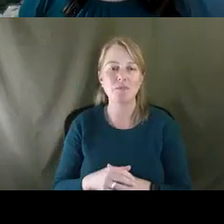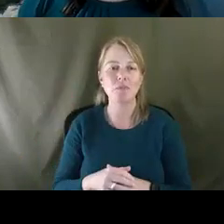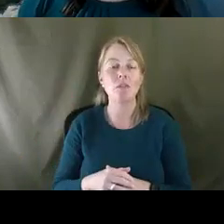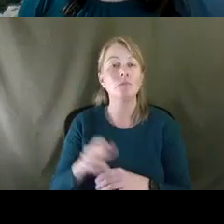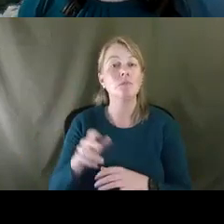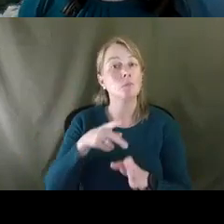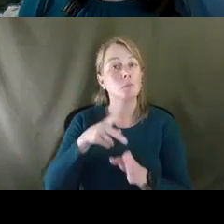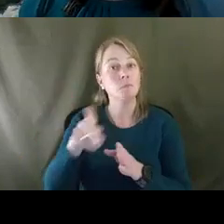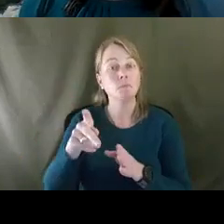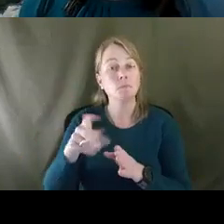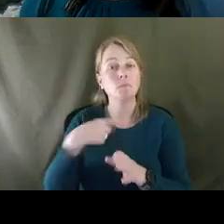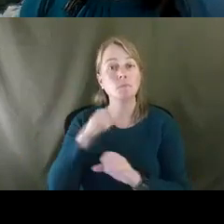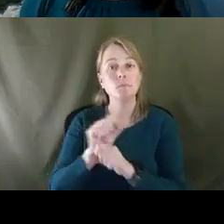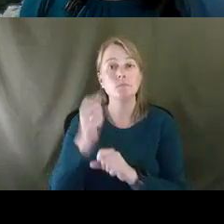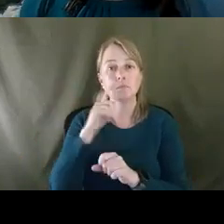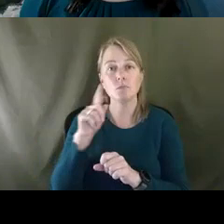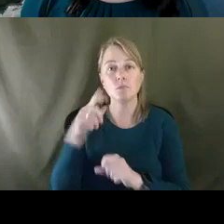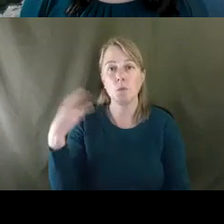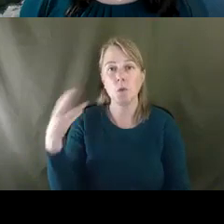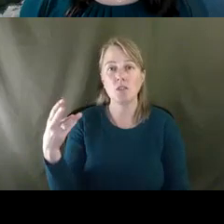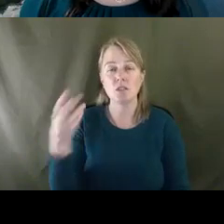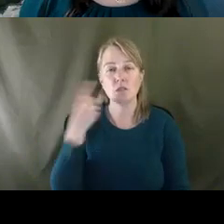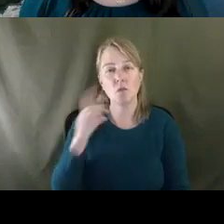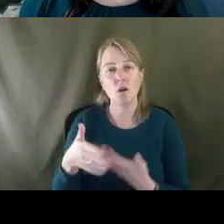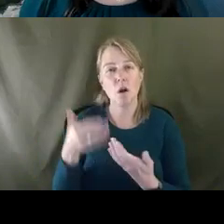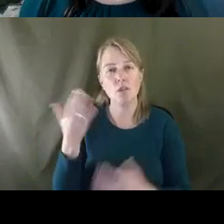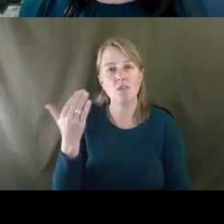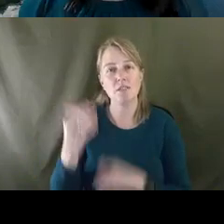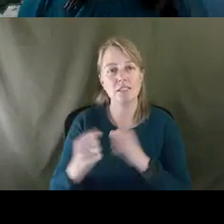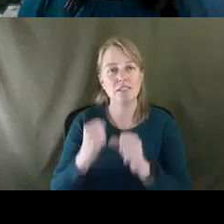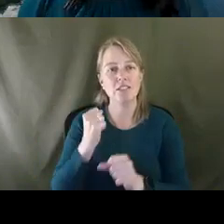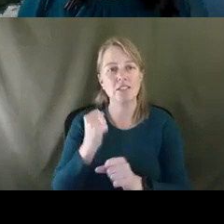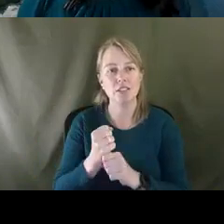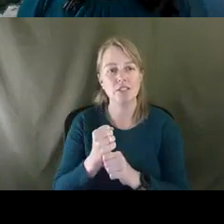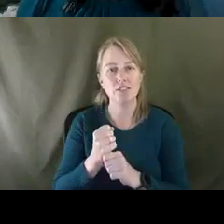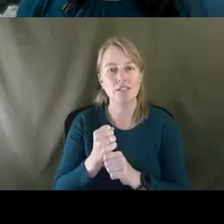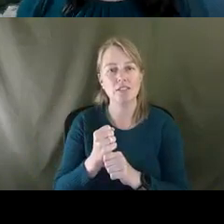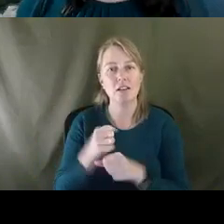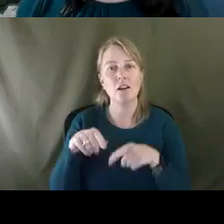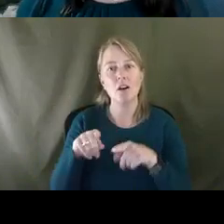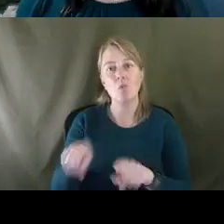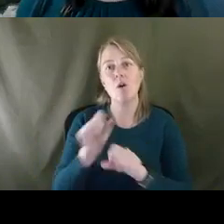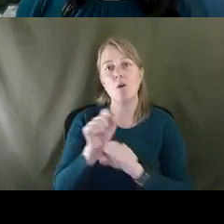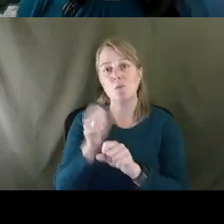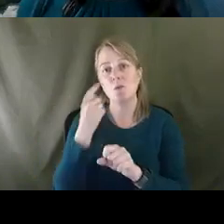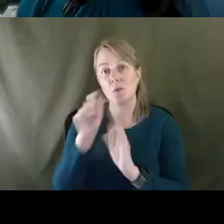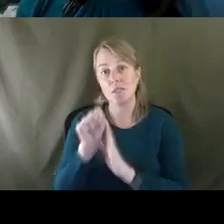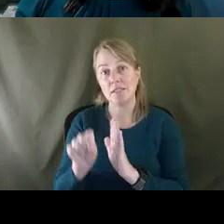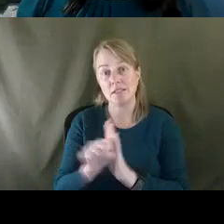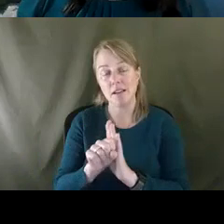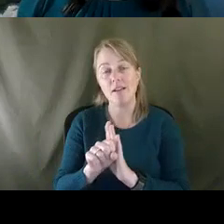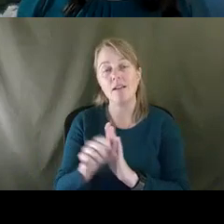Professionally, I've worked for the state of Washington for almost 15 years now. And while I've been working for the state, I've